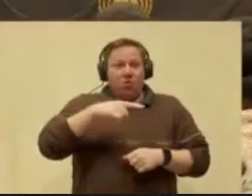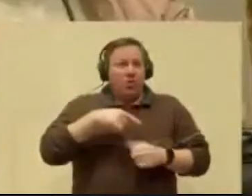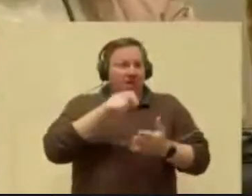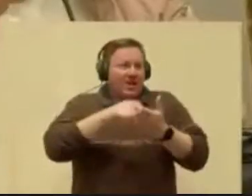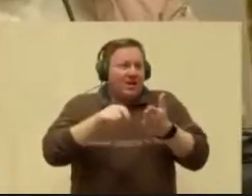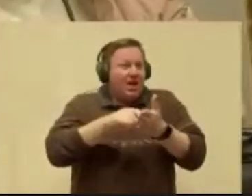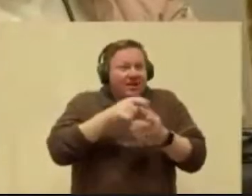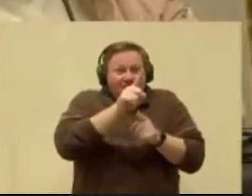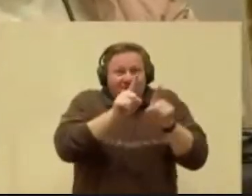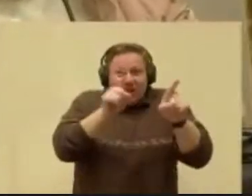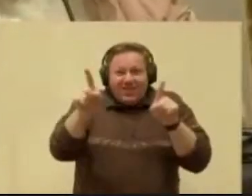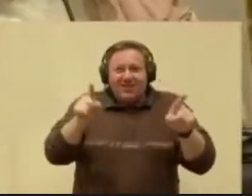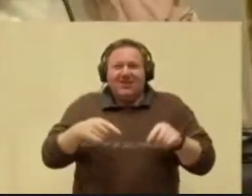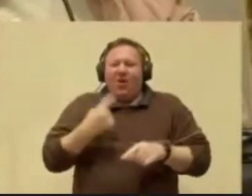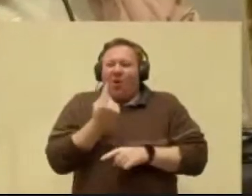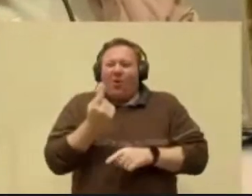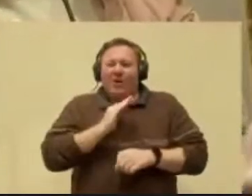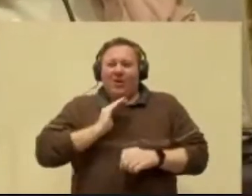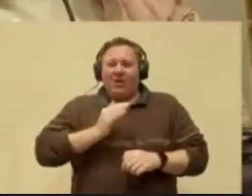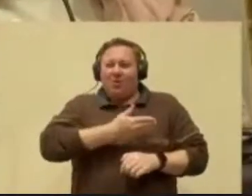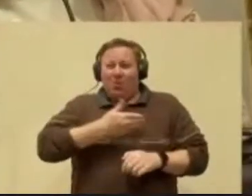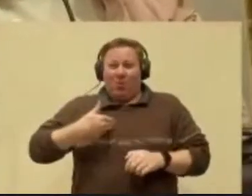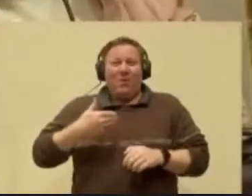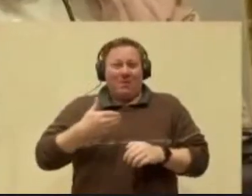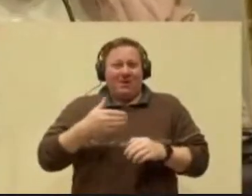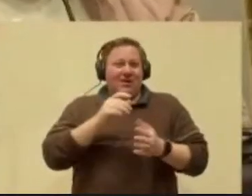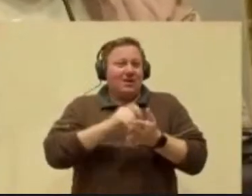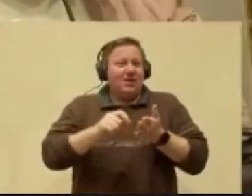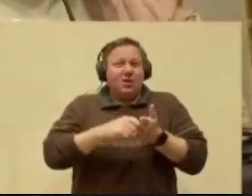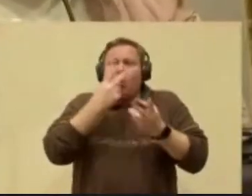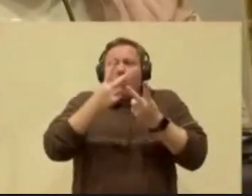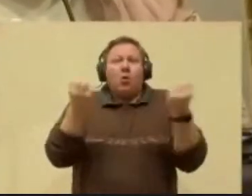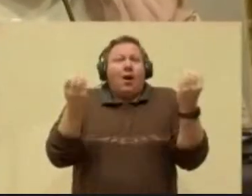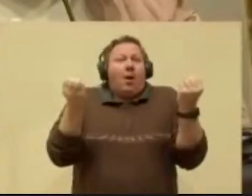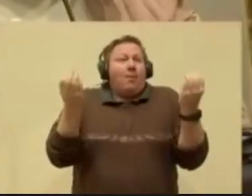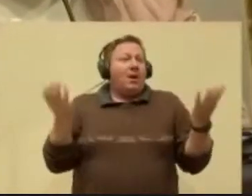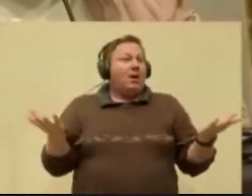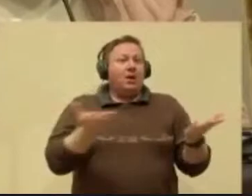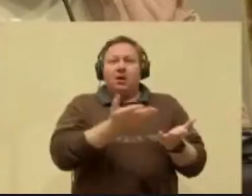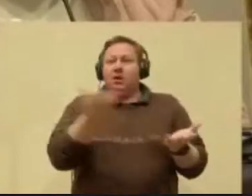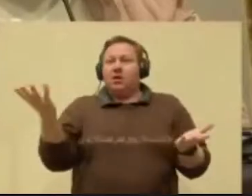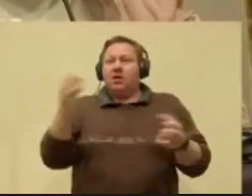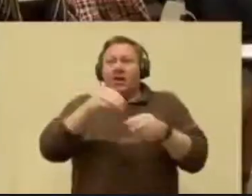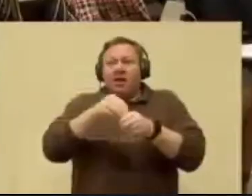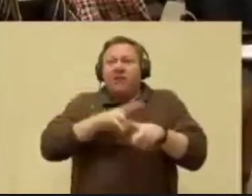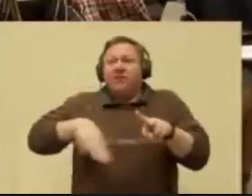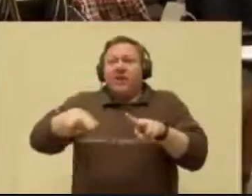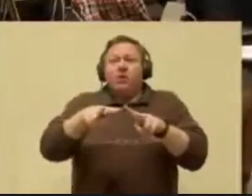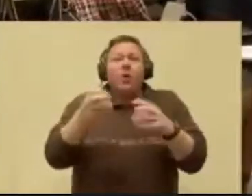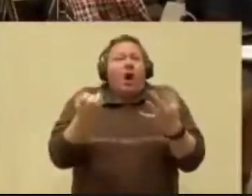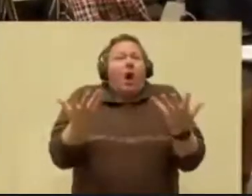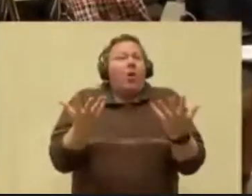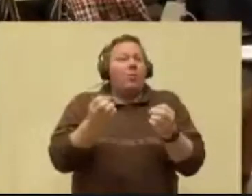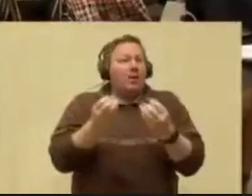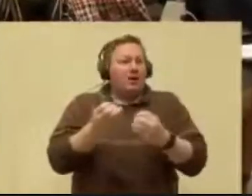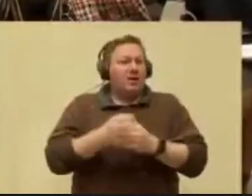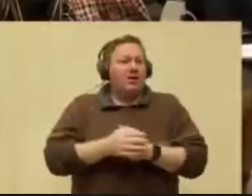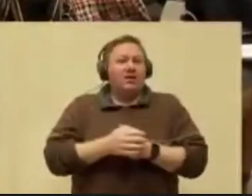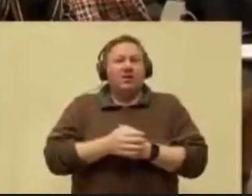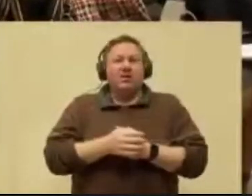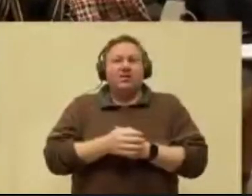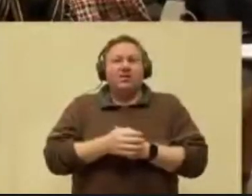one another we will just elect women look how many we are in this in this venue and there is still